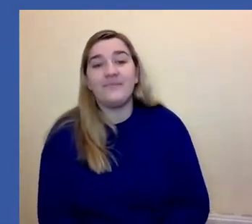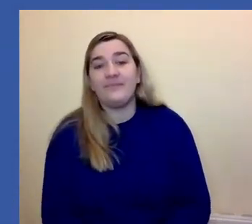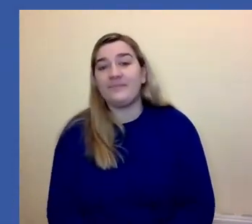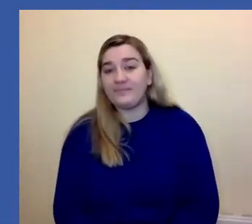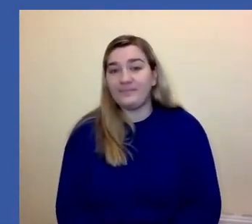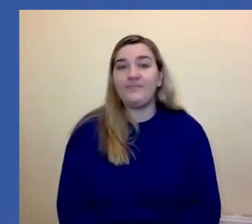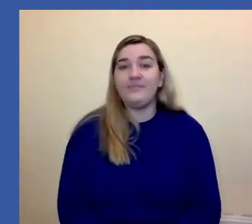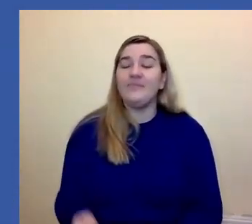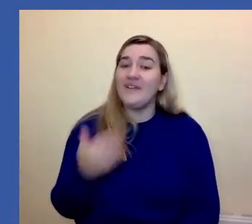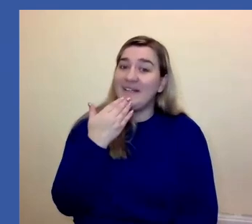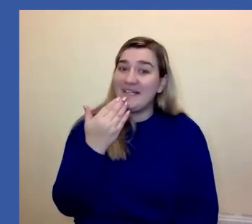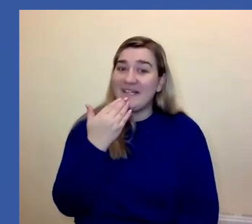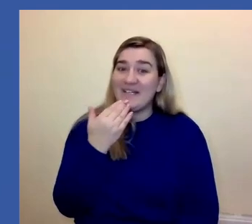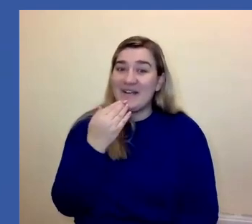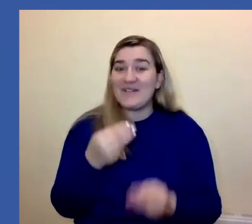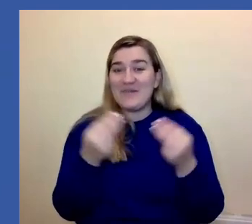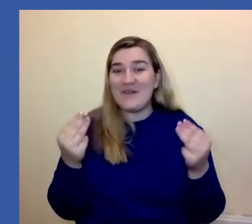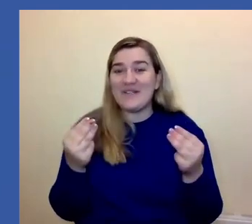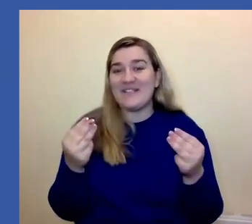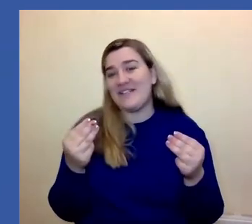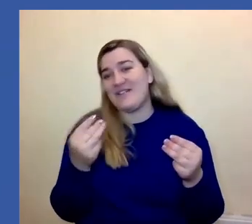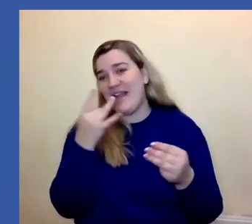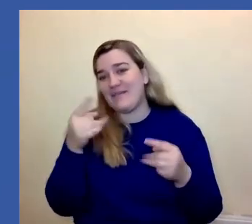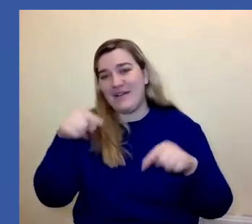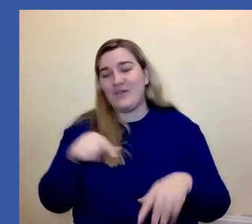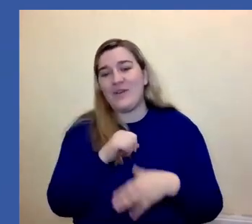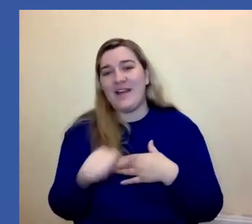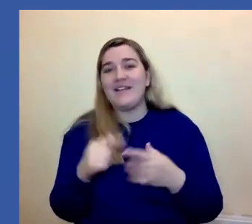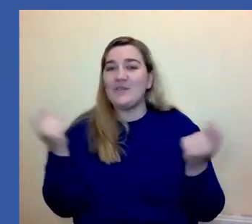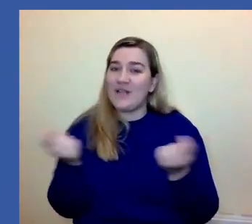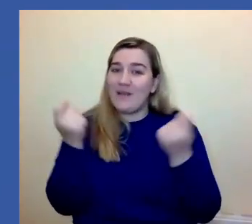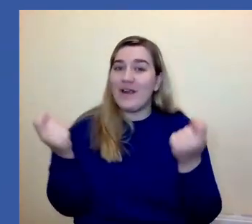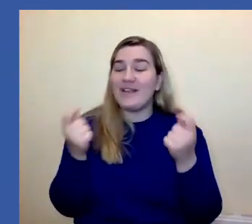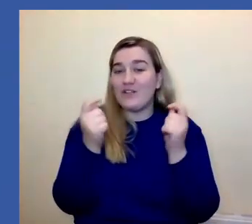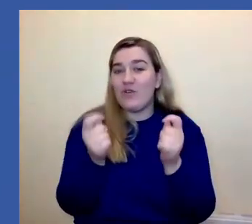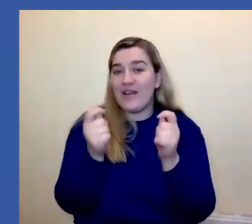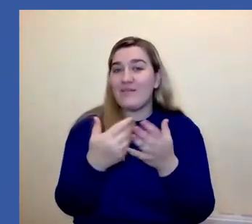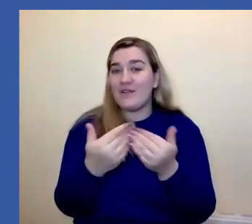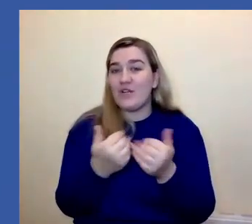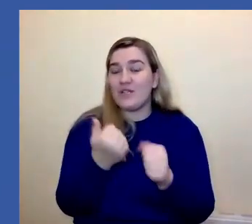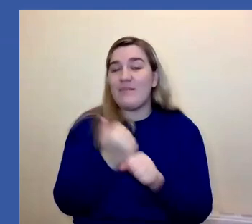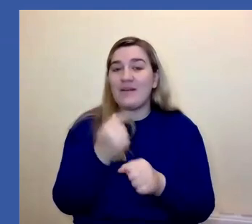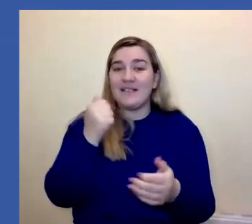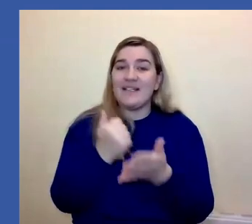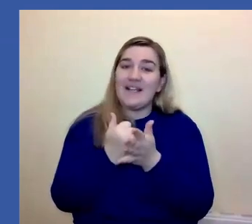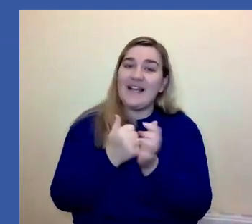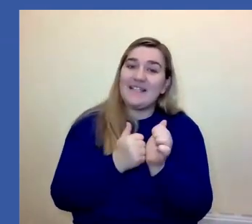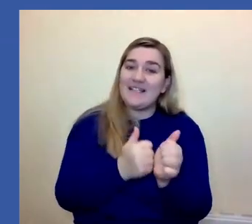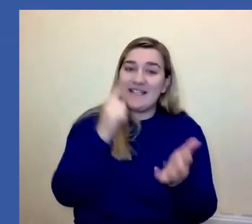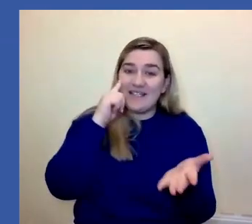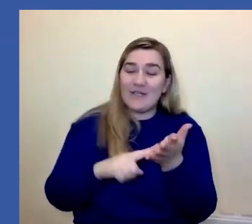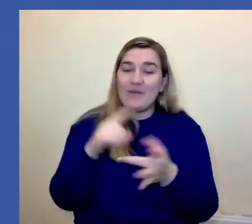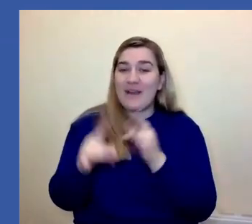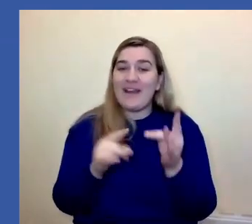in Inclusion Ireland for asking me to celebrate the launch of the training materials on the Assisted Decision Making Capacity Act with you